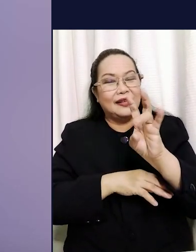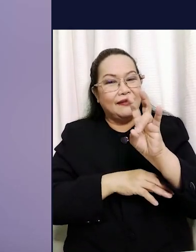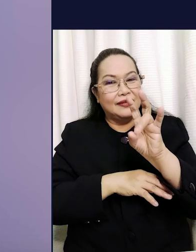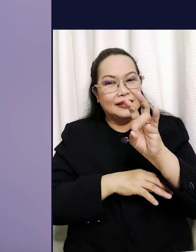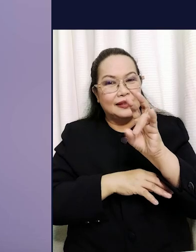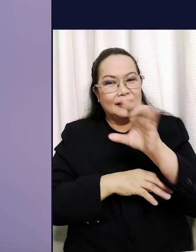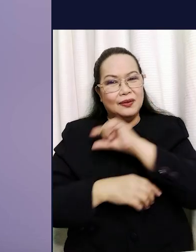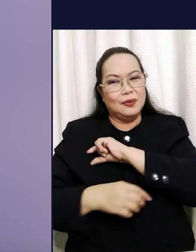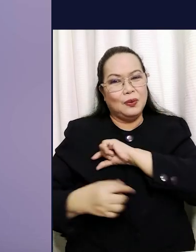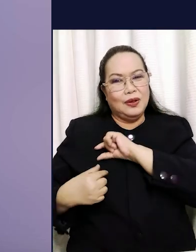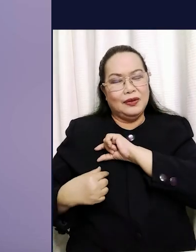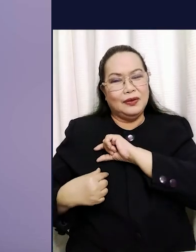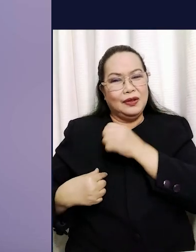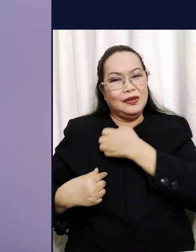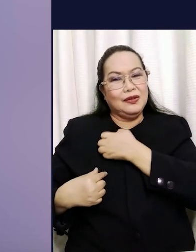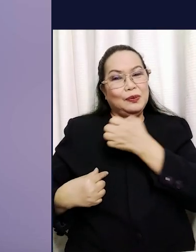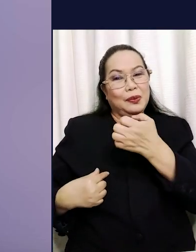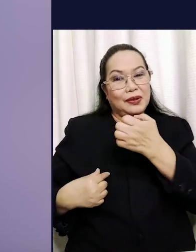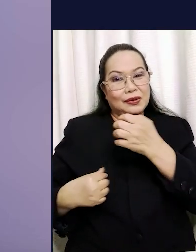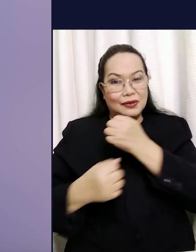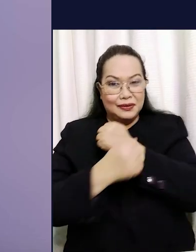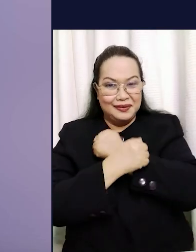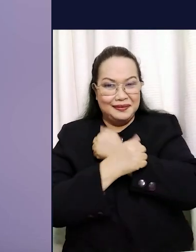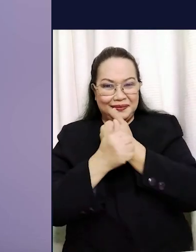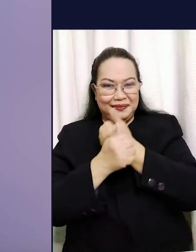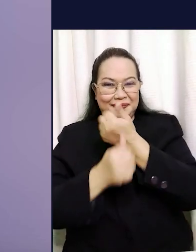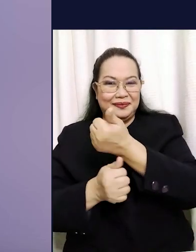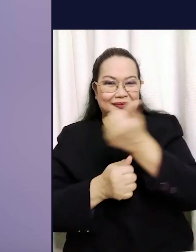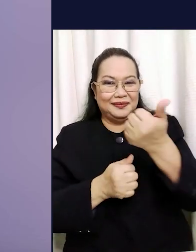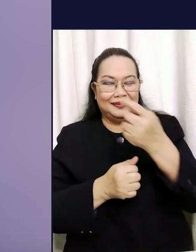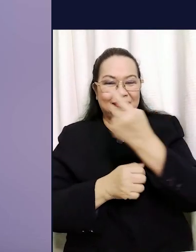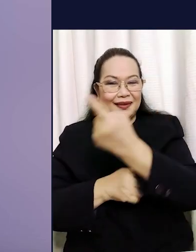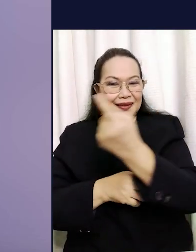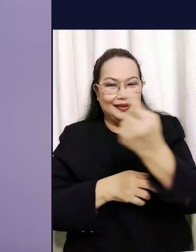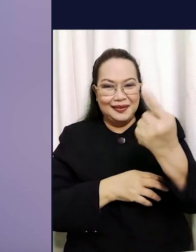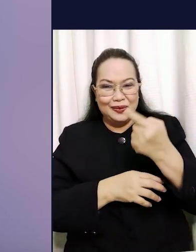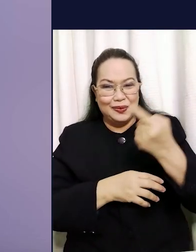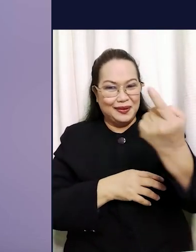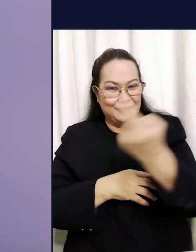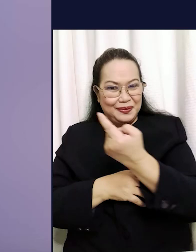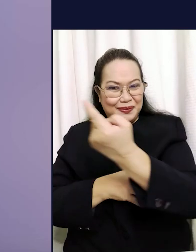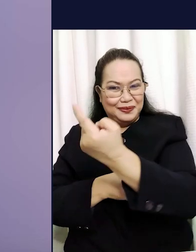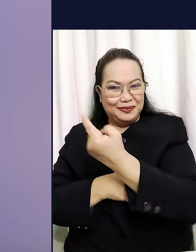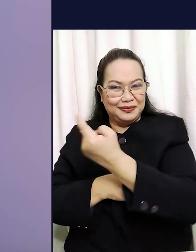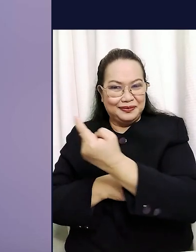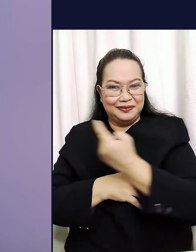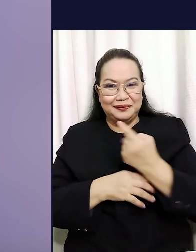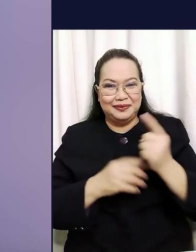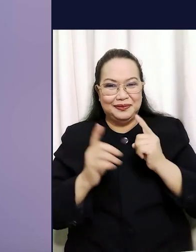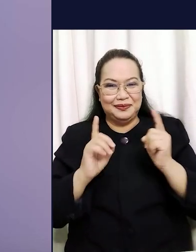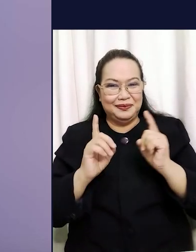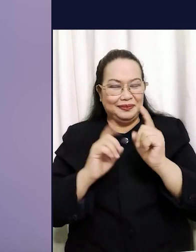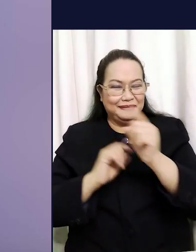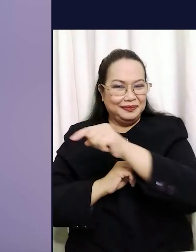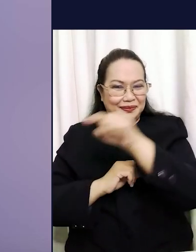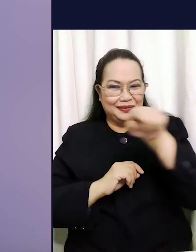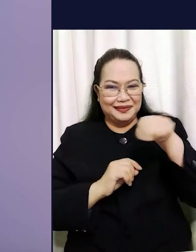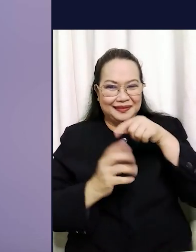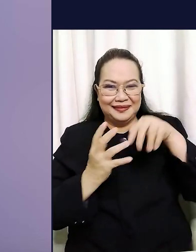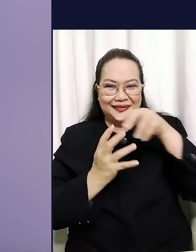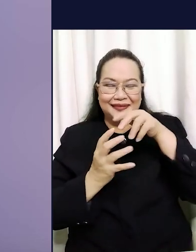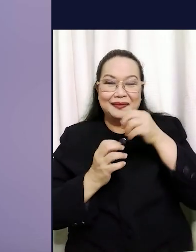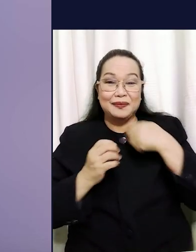At palagay ko, inyo namang nakita, at kanina meron mga patotoo na ginawa at narinig